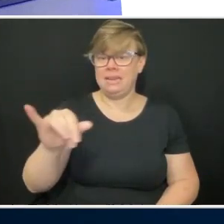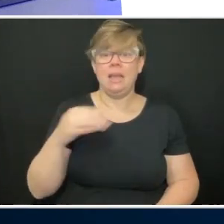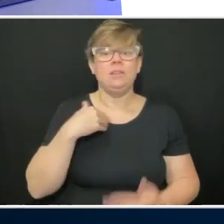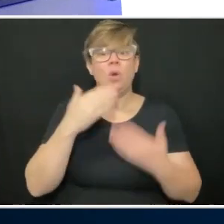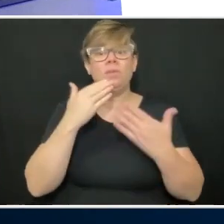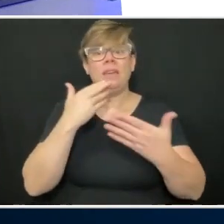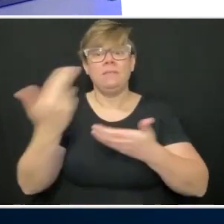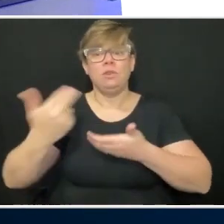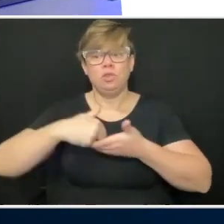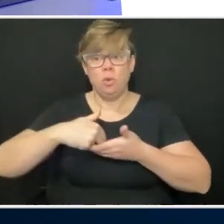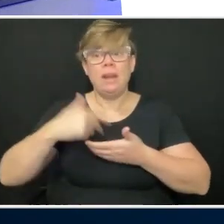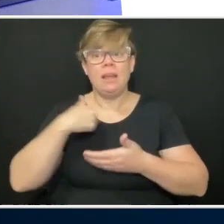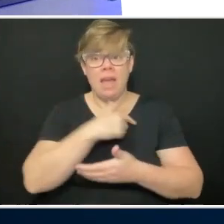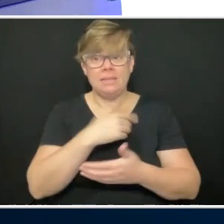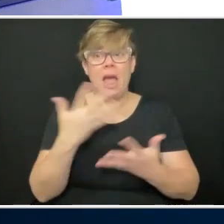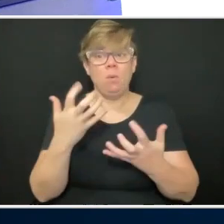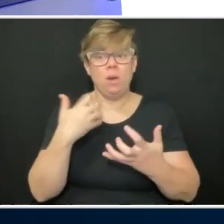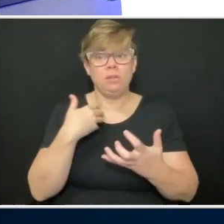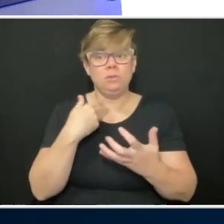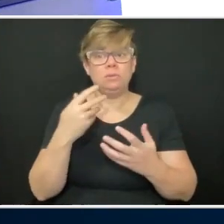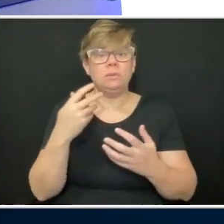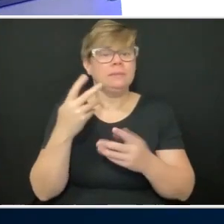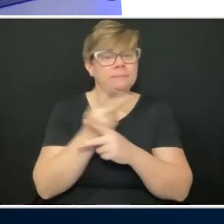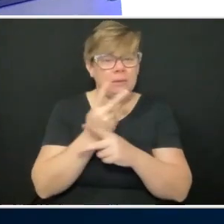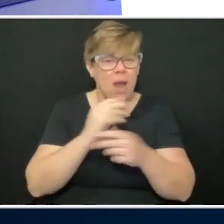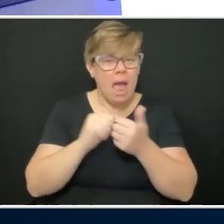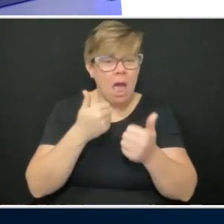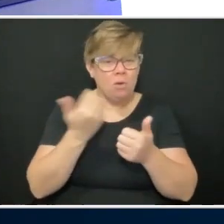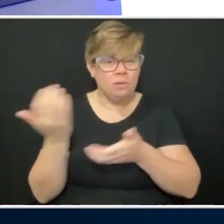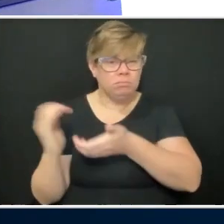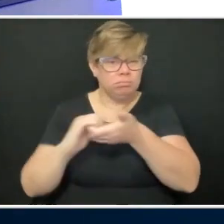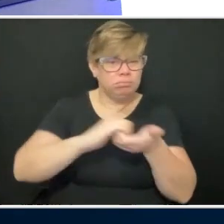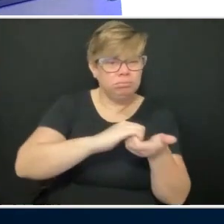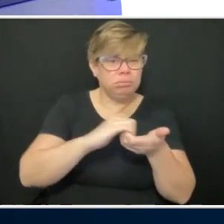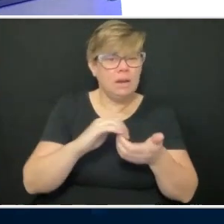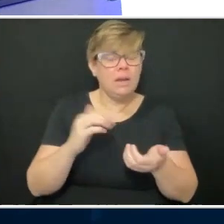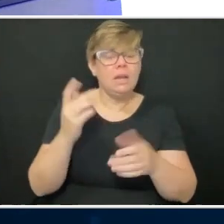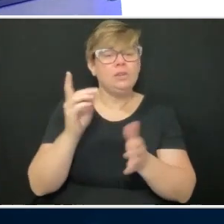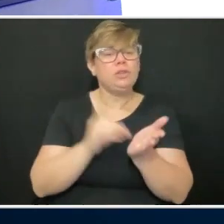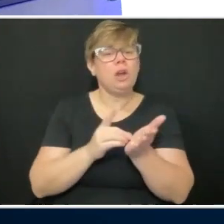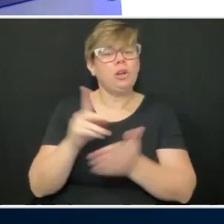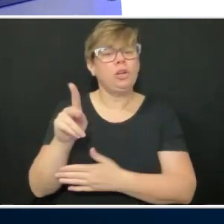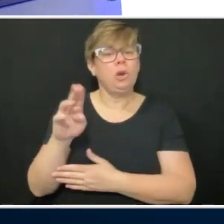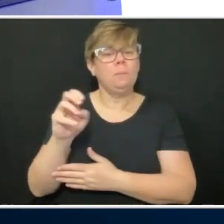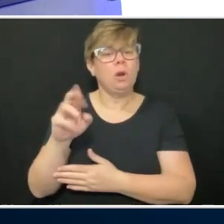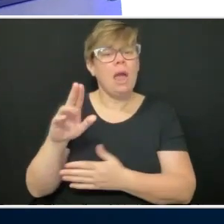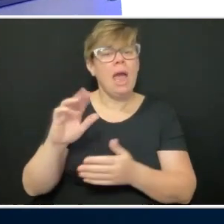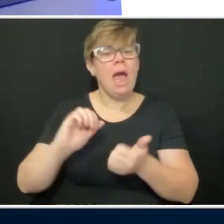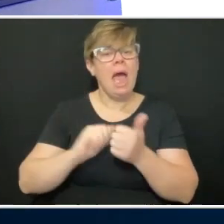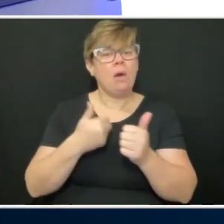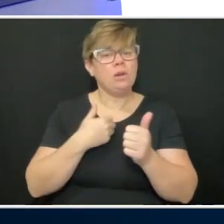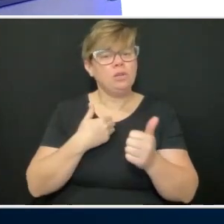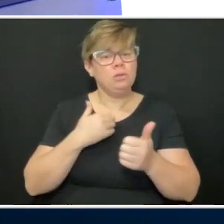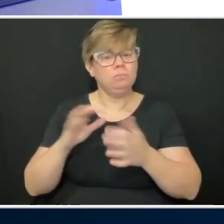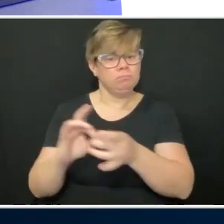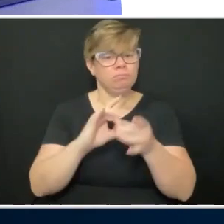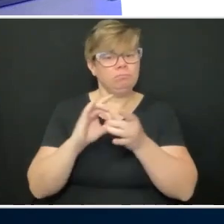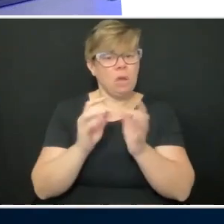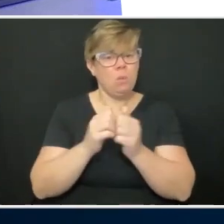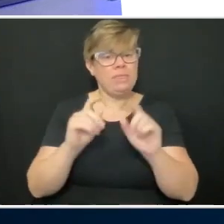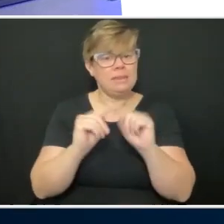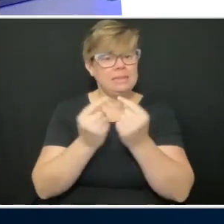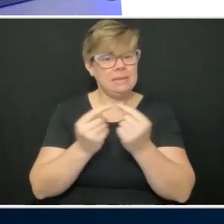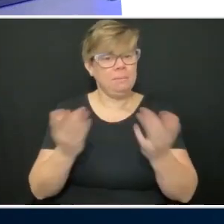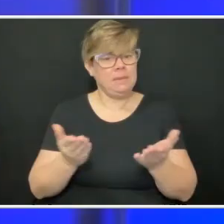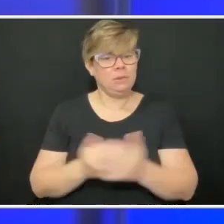being with us. I want to find out how this all came together. Dr. Coomer, how did you coordinate with the team at Children's Mercy on our end to make all of this happen? How does that